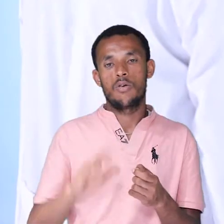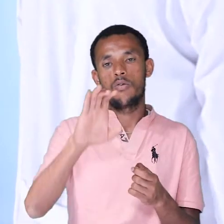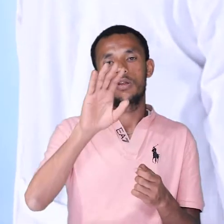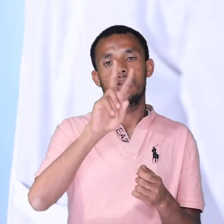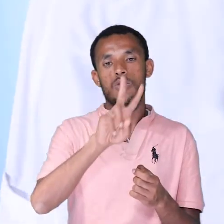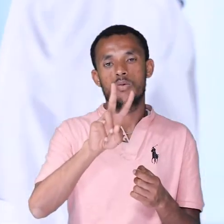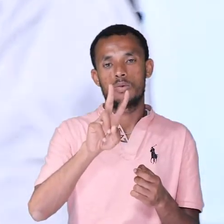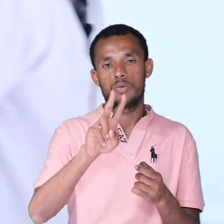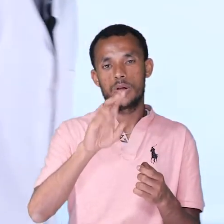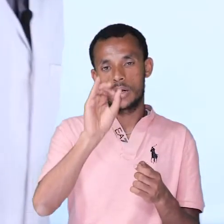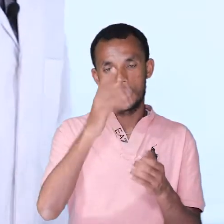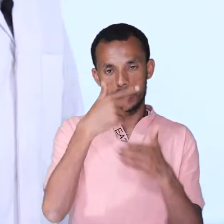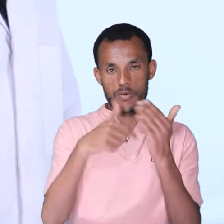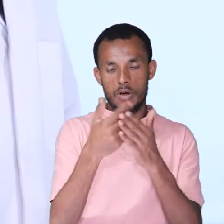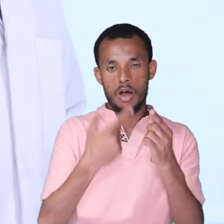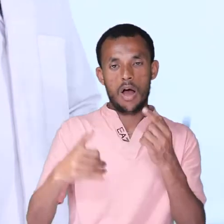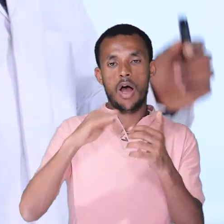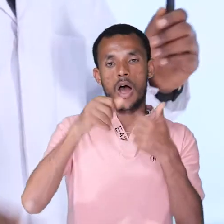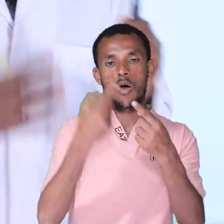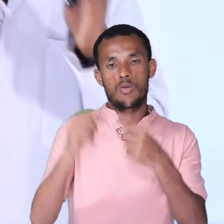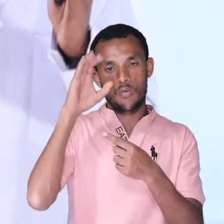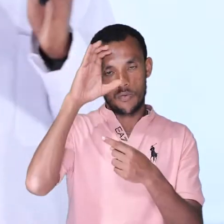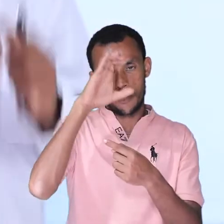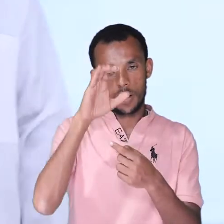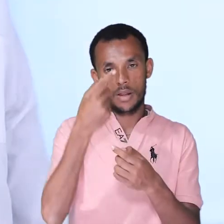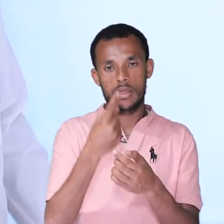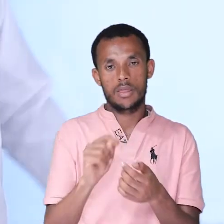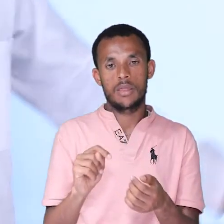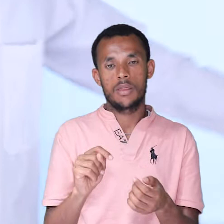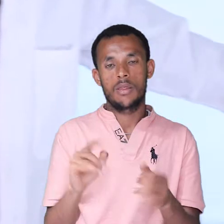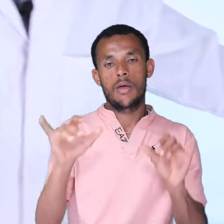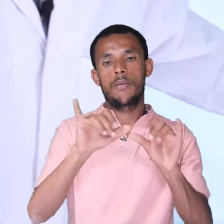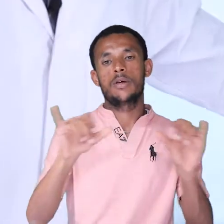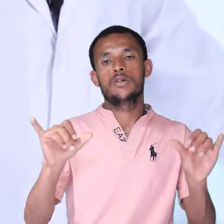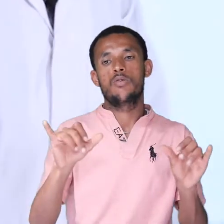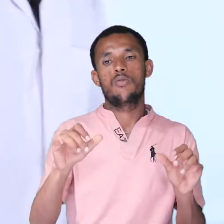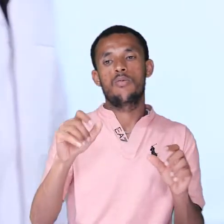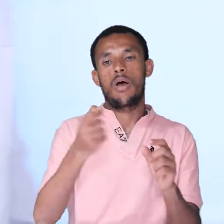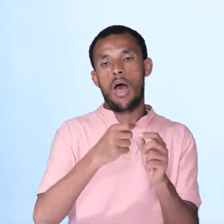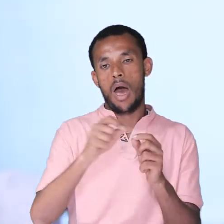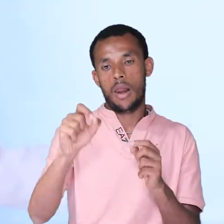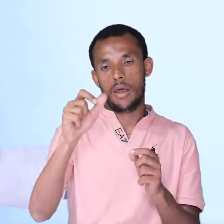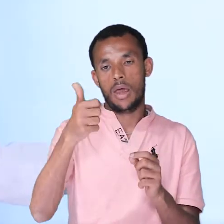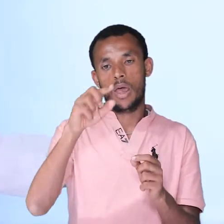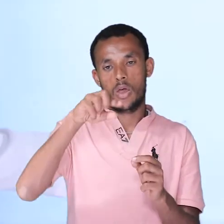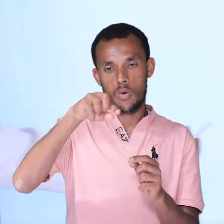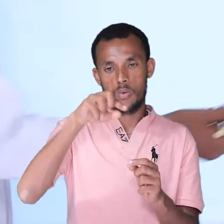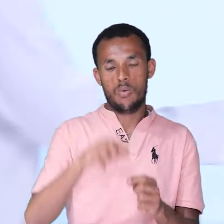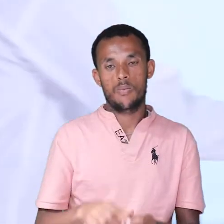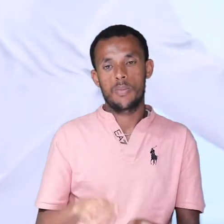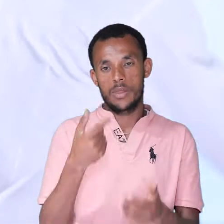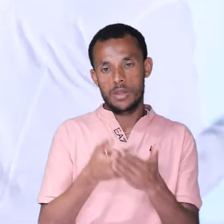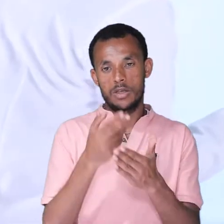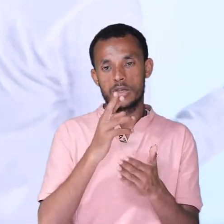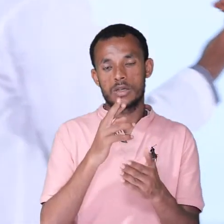42 degrees. Therefore, how to find the measures of arc AQ? How to find AQ? This